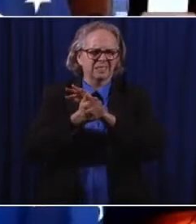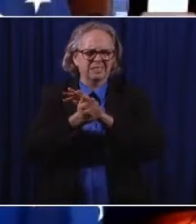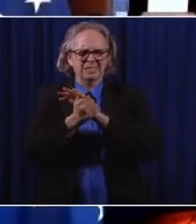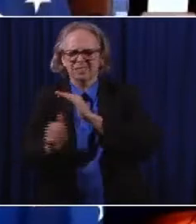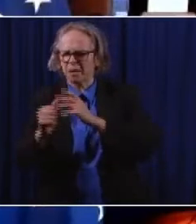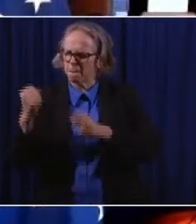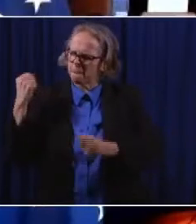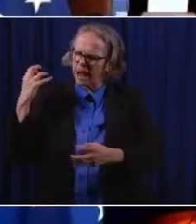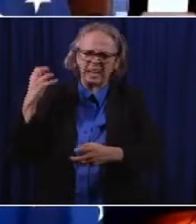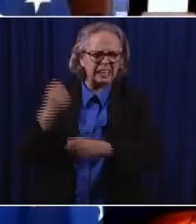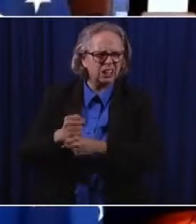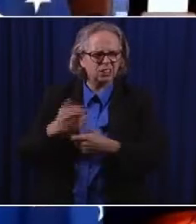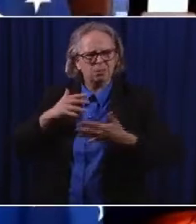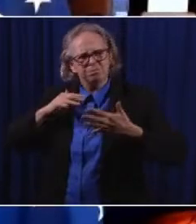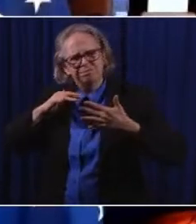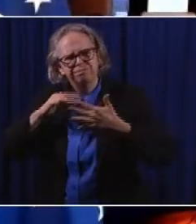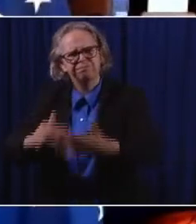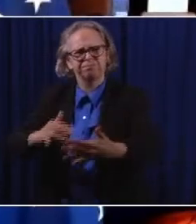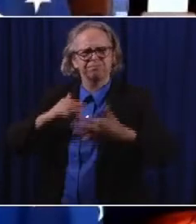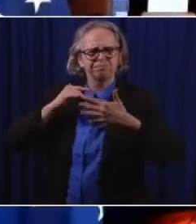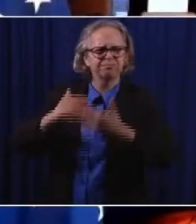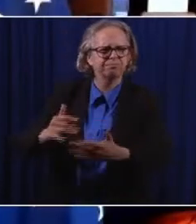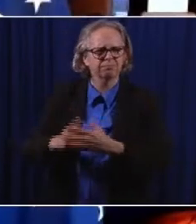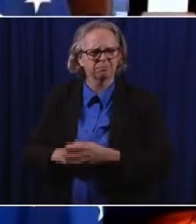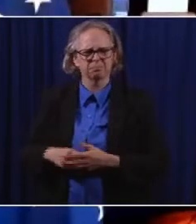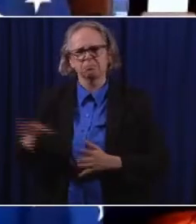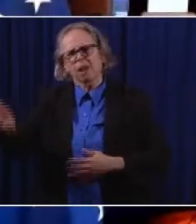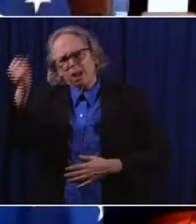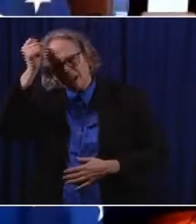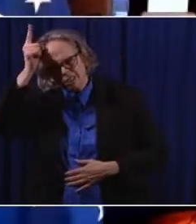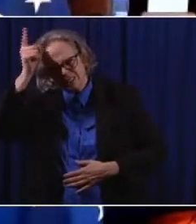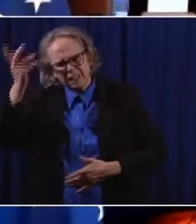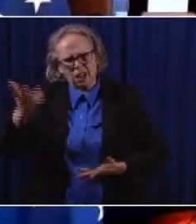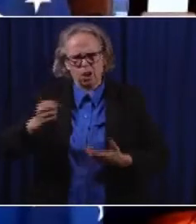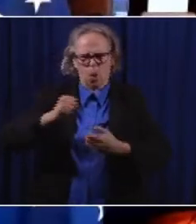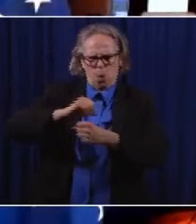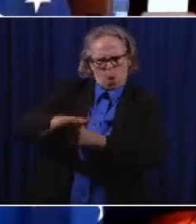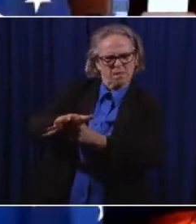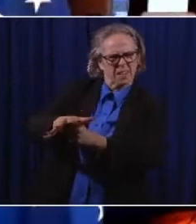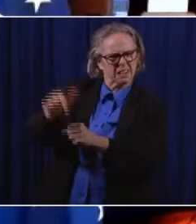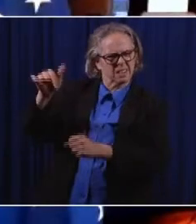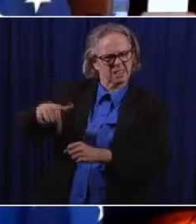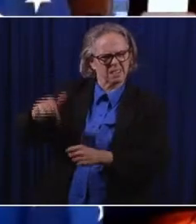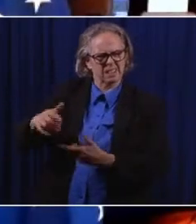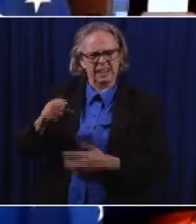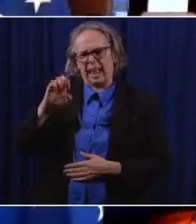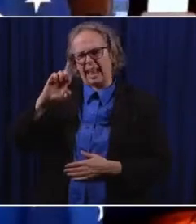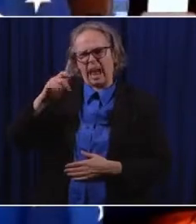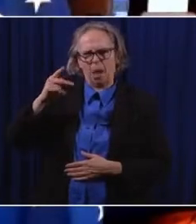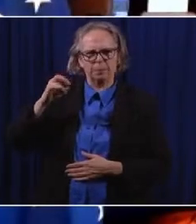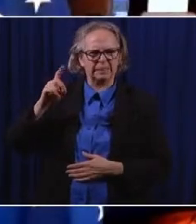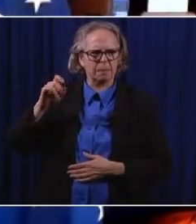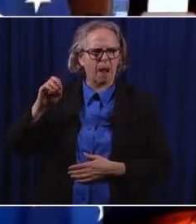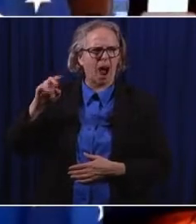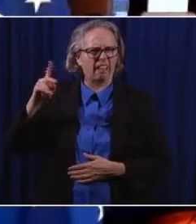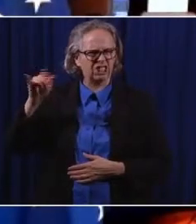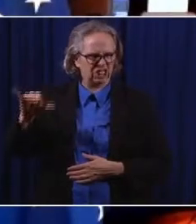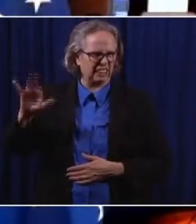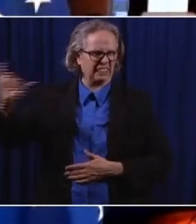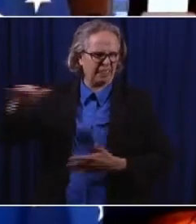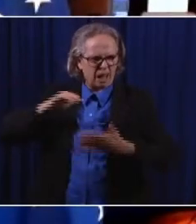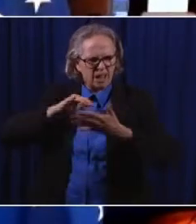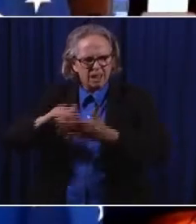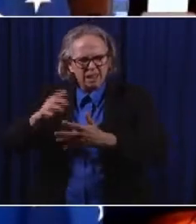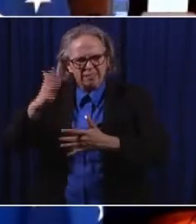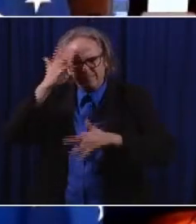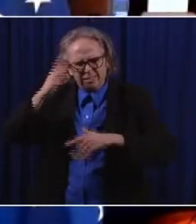to understanding the epidemiology of COVID-19 in our state. She has been a great resource to the governor and me